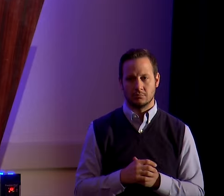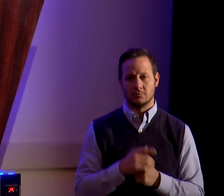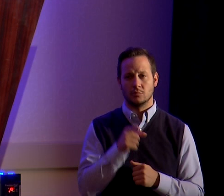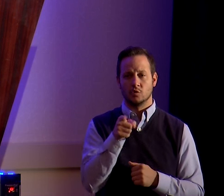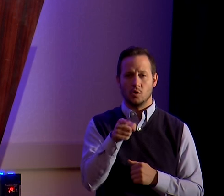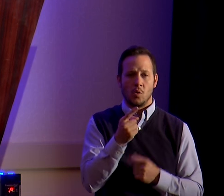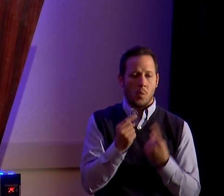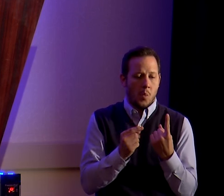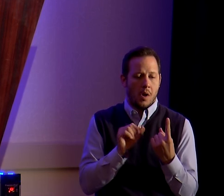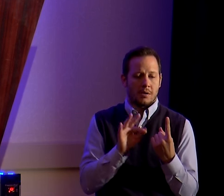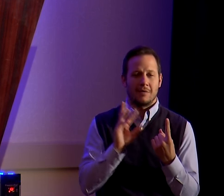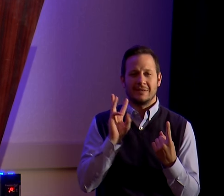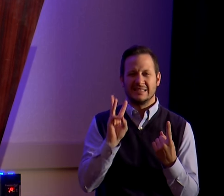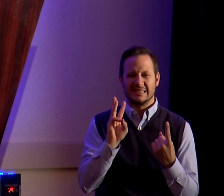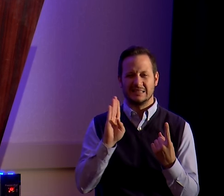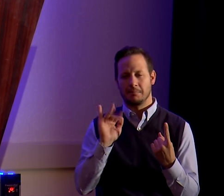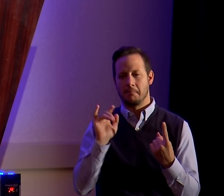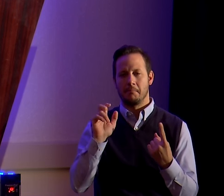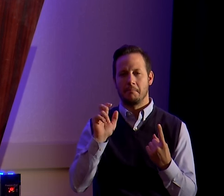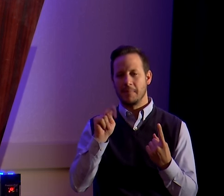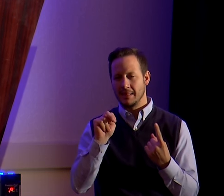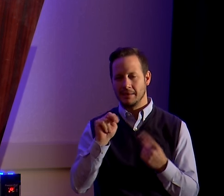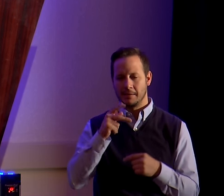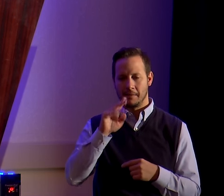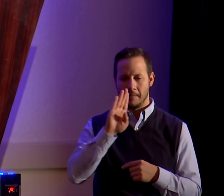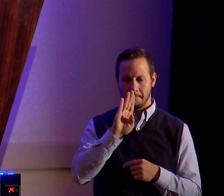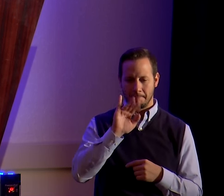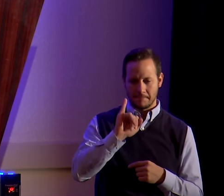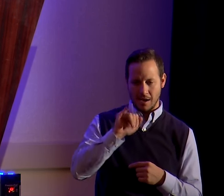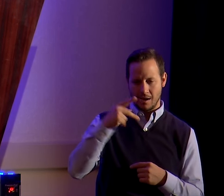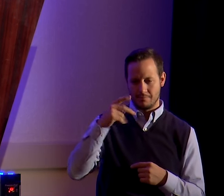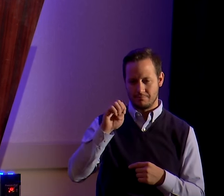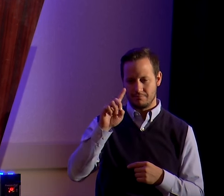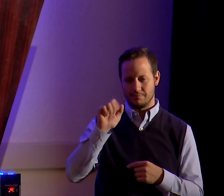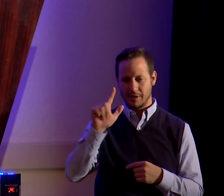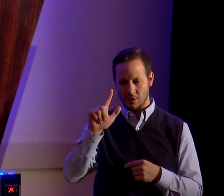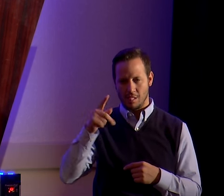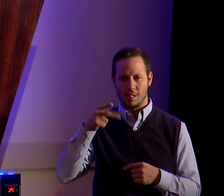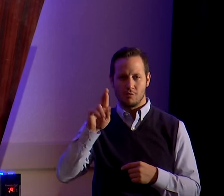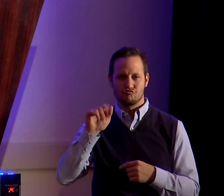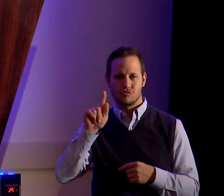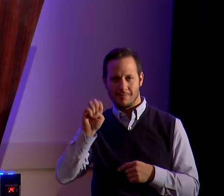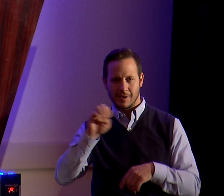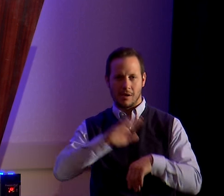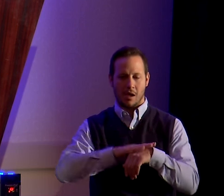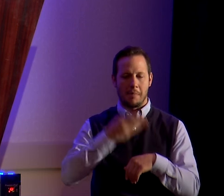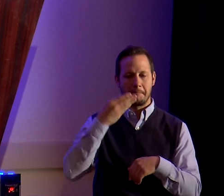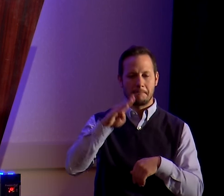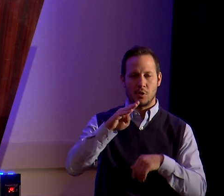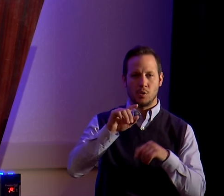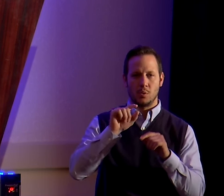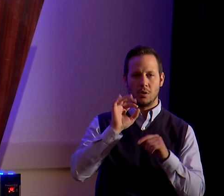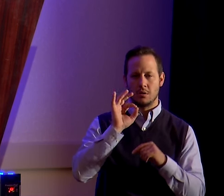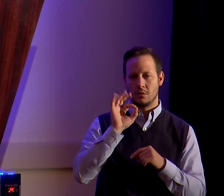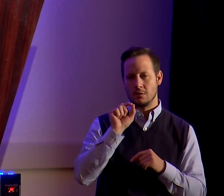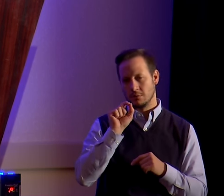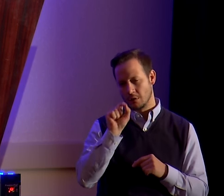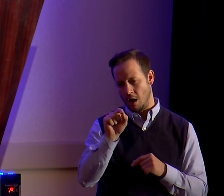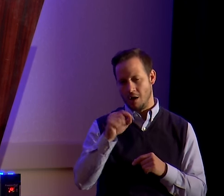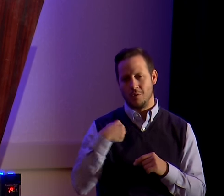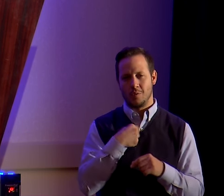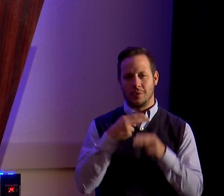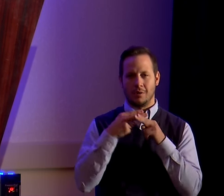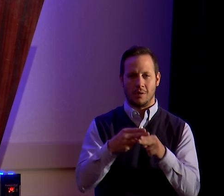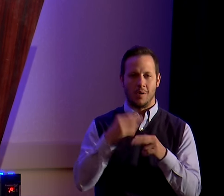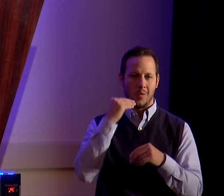of 6 billion bipedal hairless primates on this little blue dot we call home, circulating